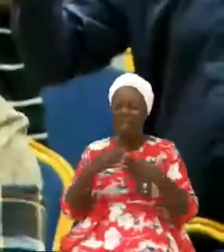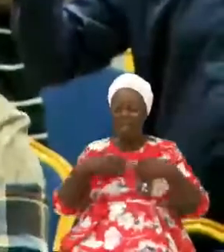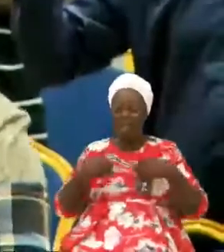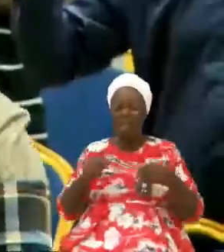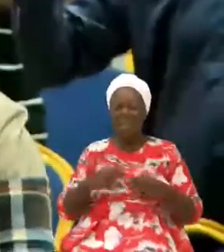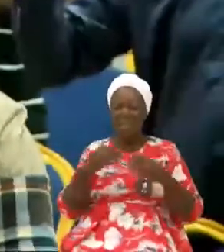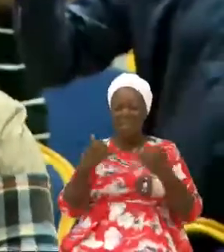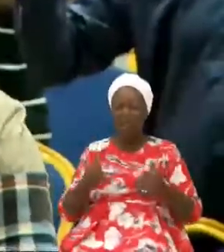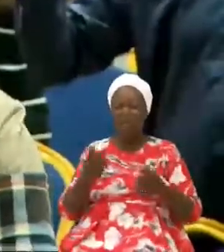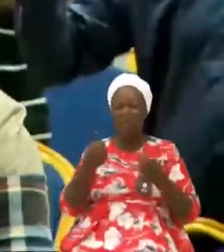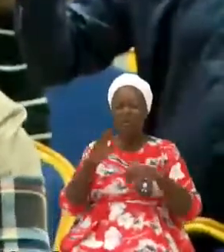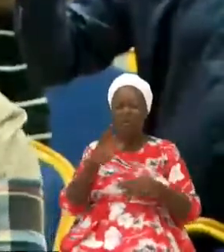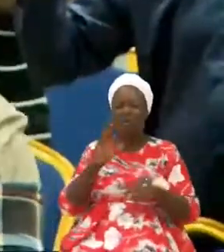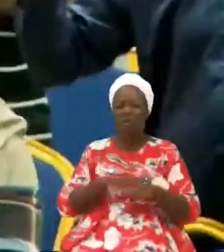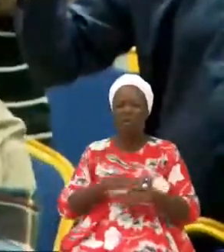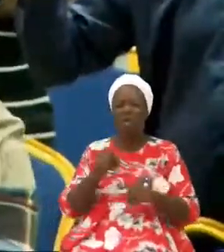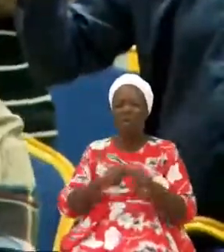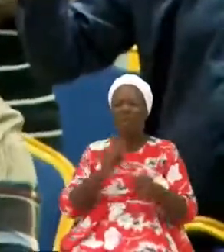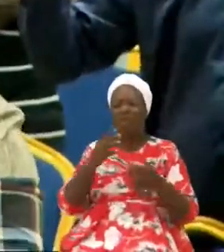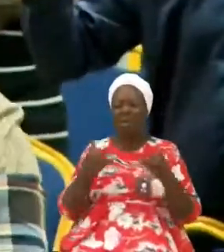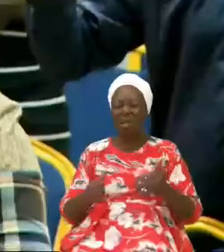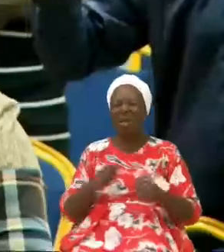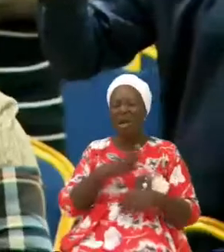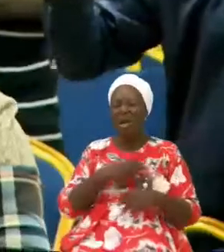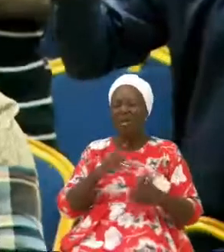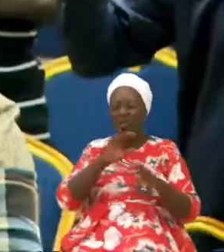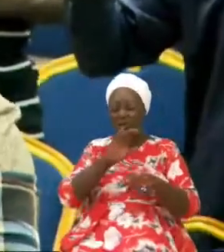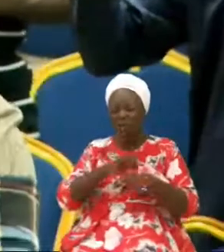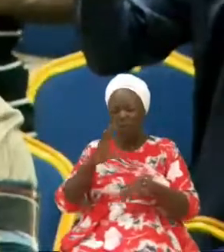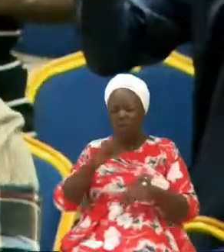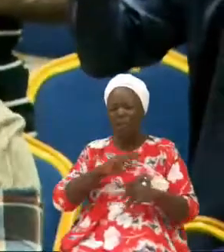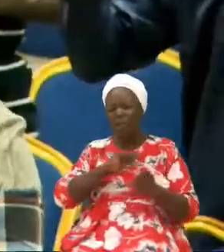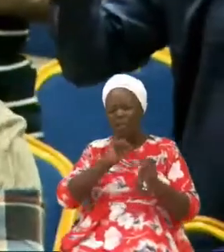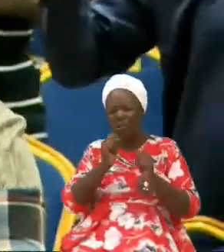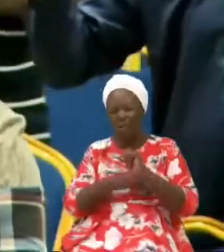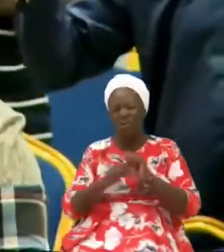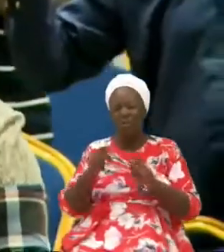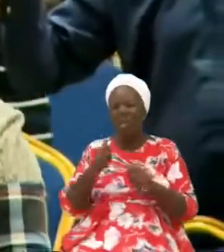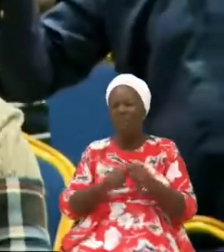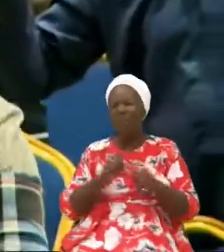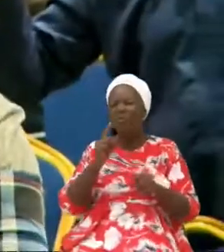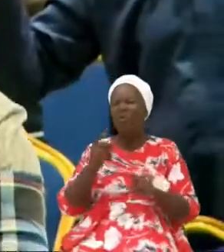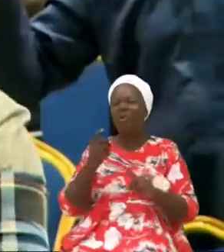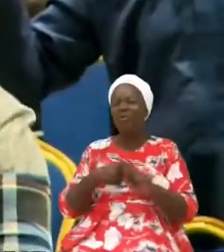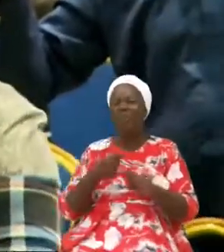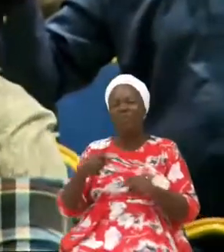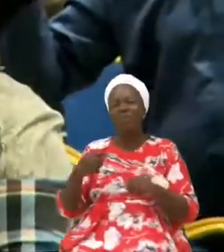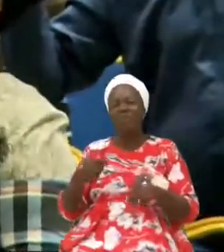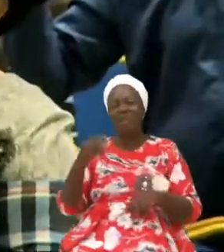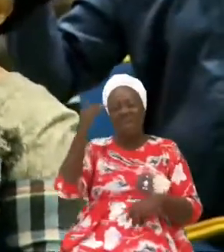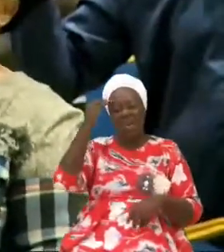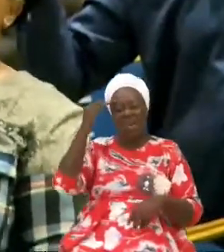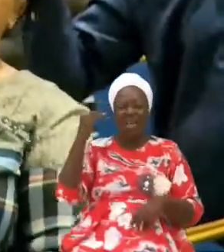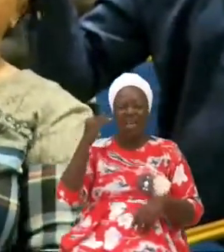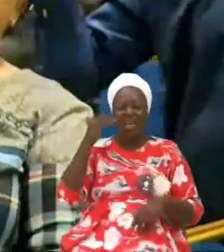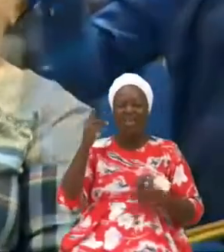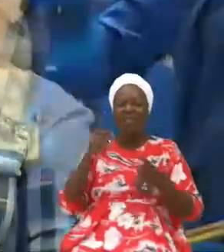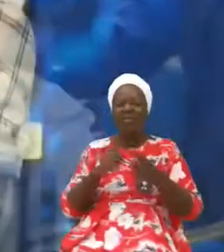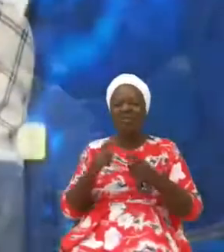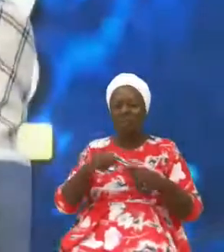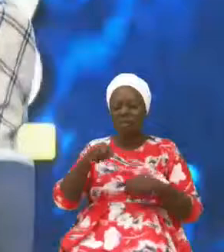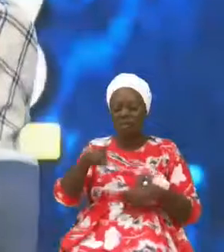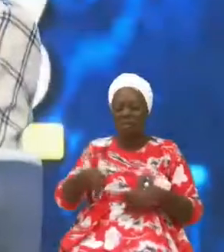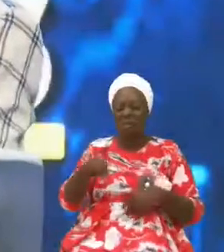we pray that your unfailing power will come to everyone right now. Touch them and transform